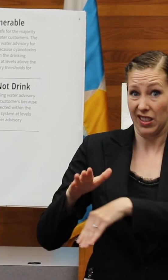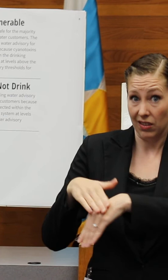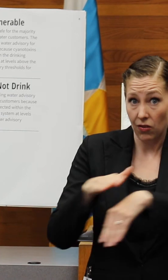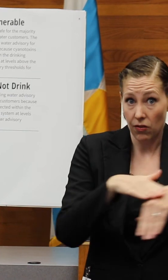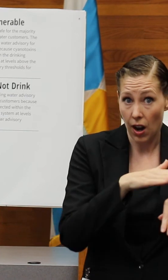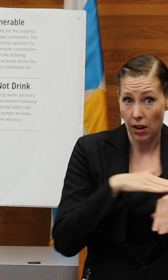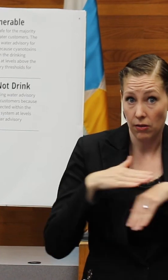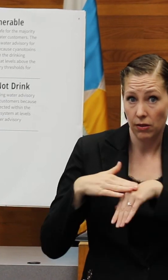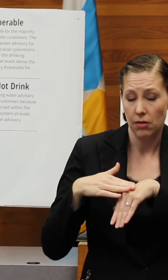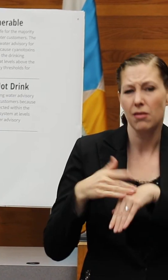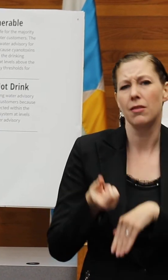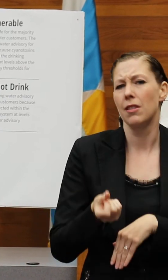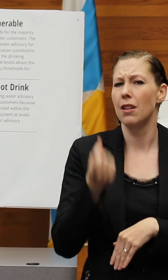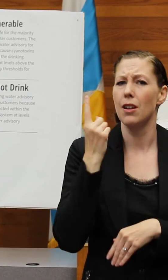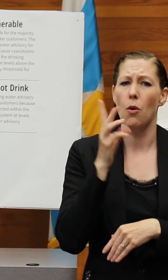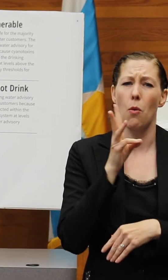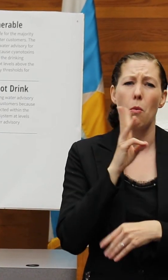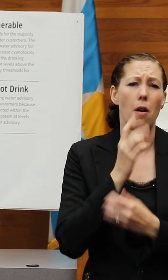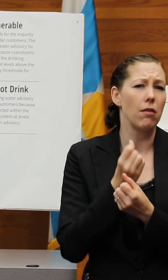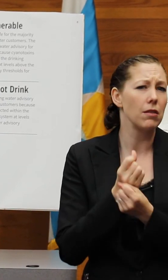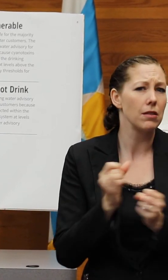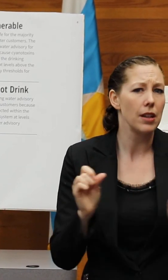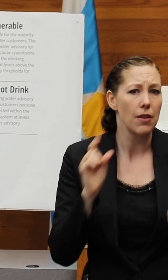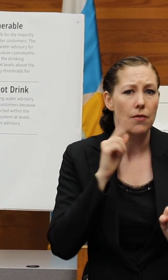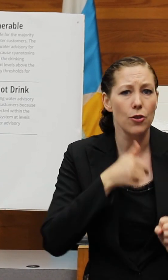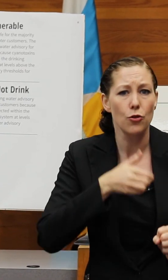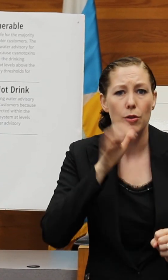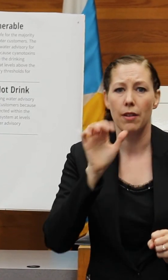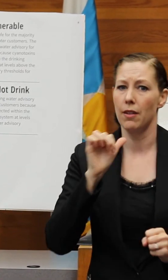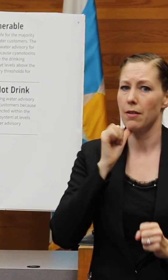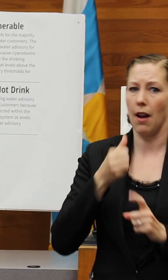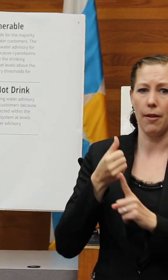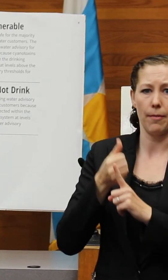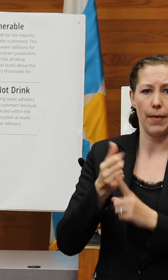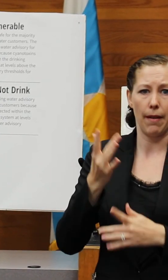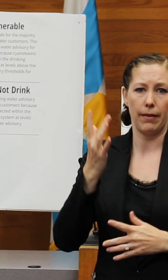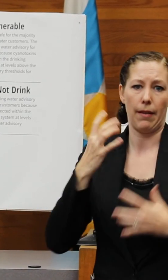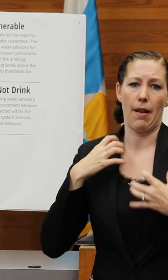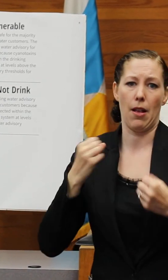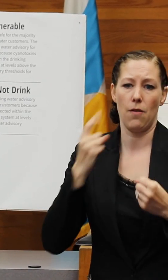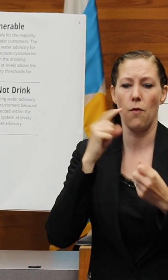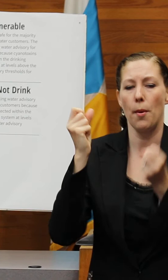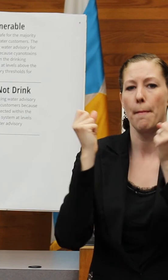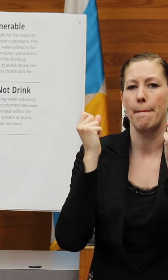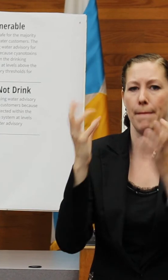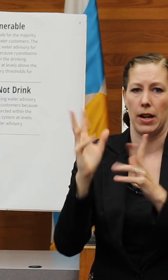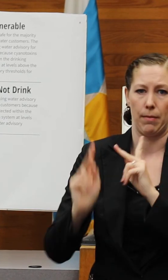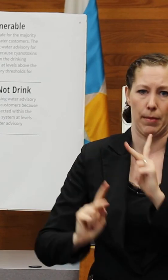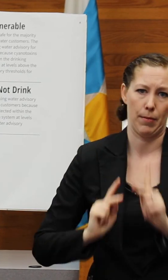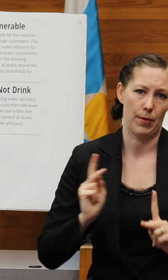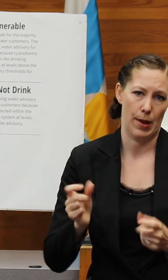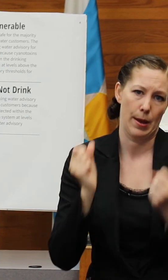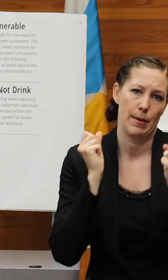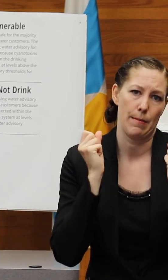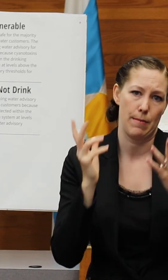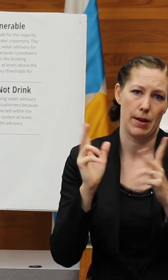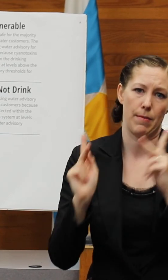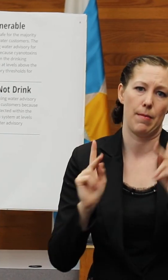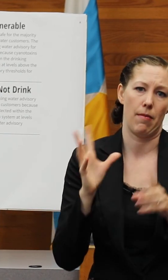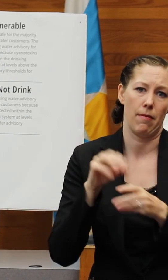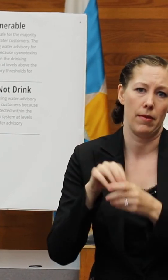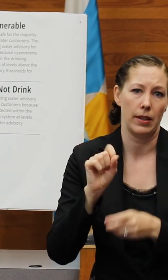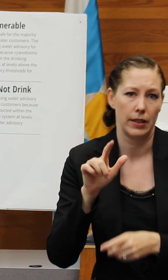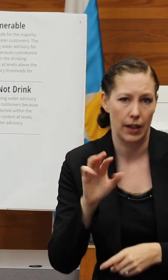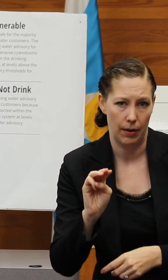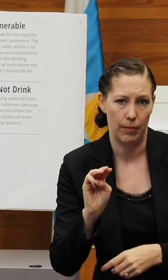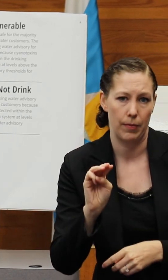advisories, the water has been safe to drink for most of Salem's population, for most of our water customers. And the results